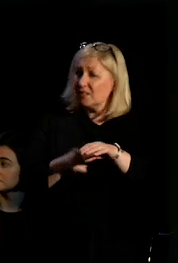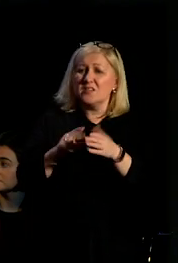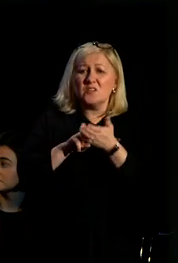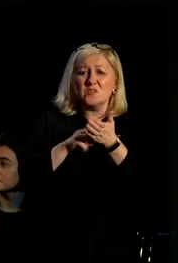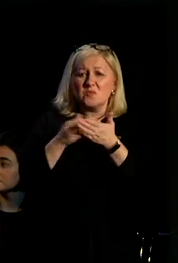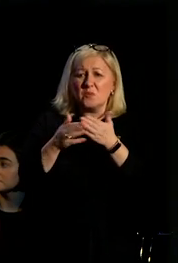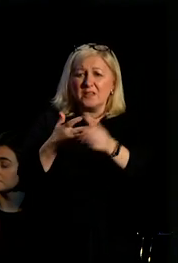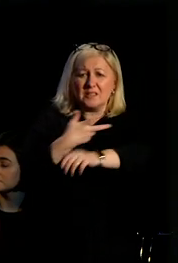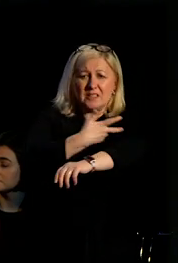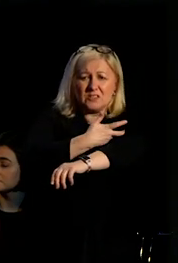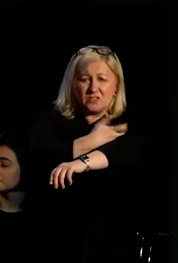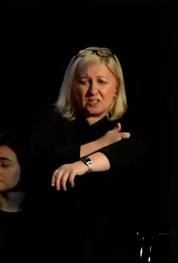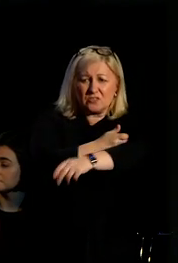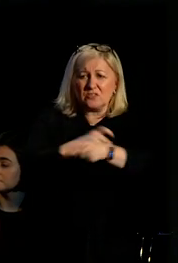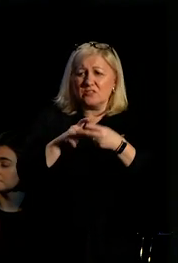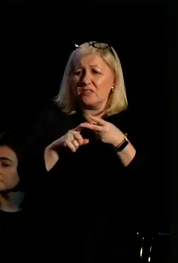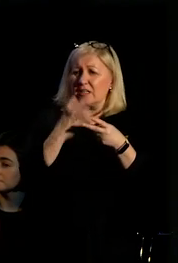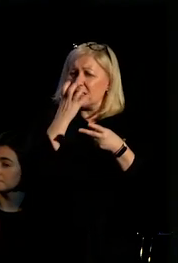injections, starvation, and gas.